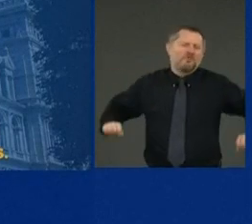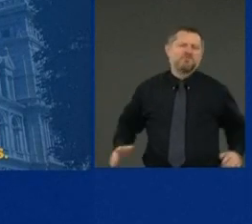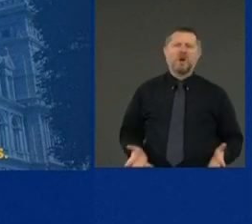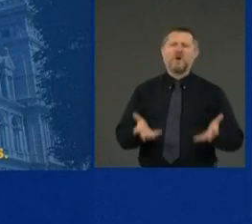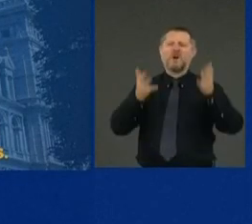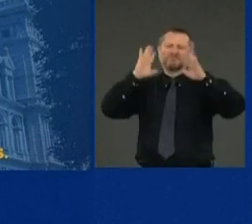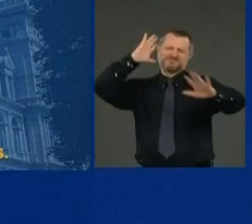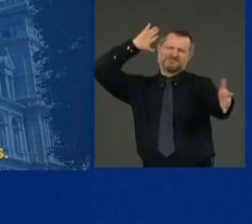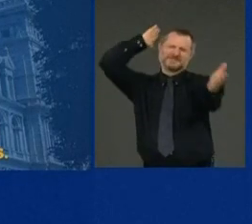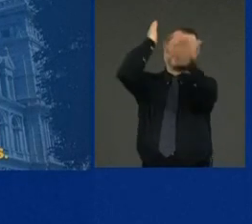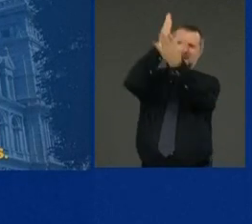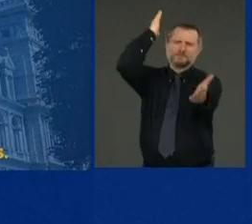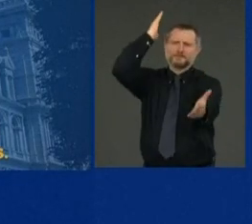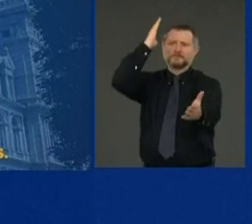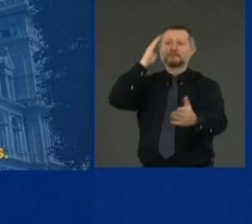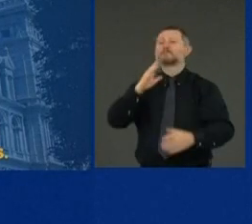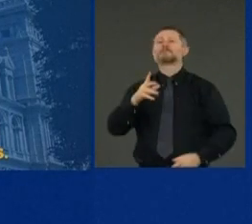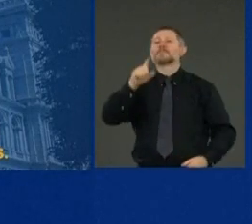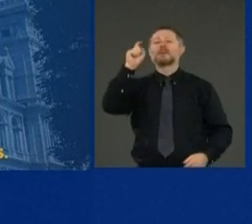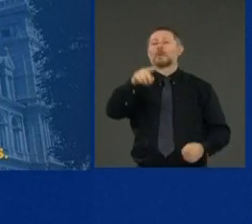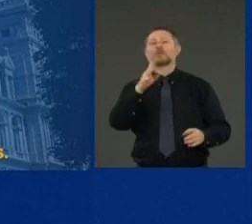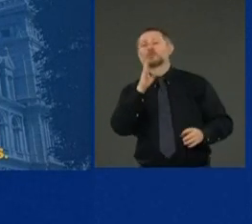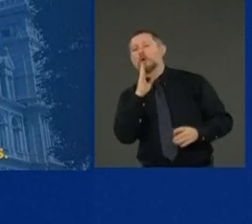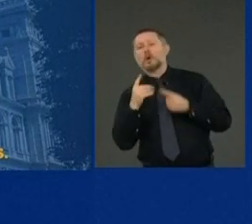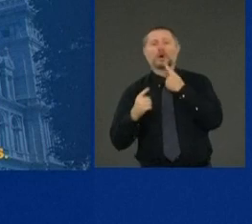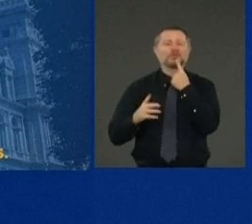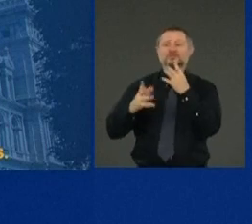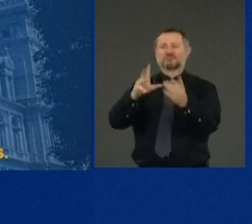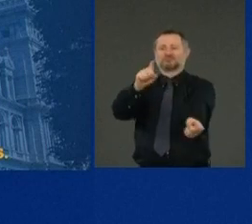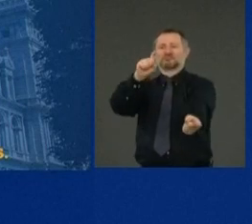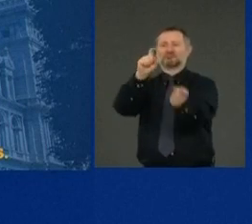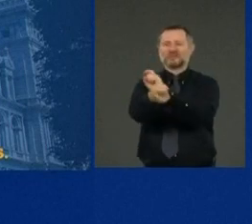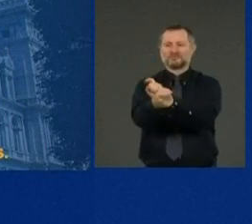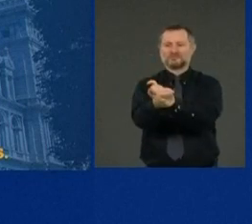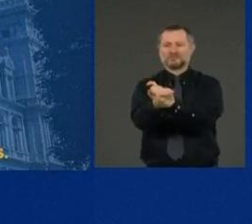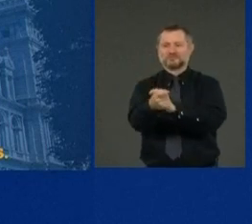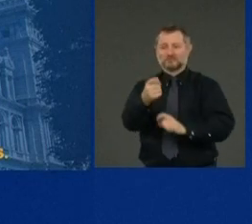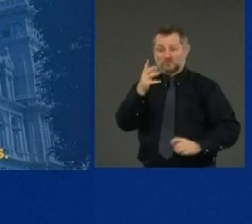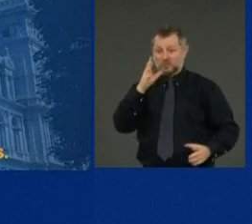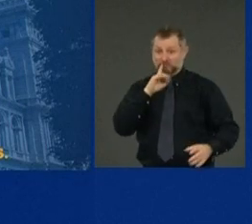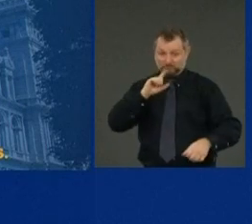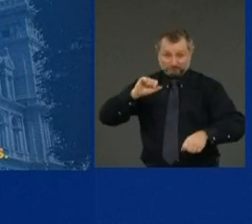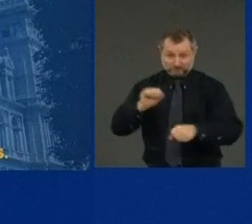you say change. Change doesn't happen because you go